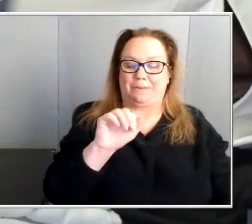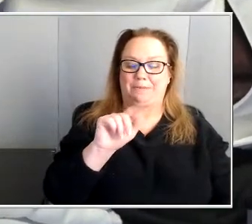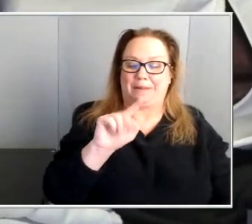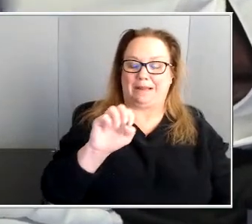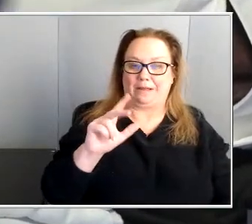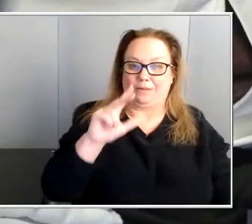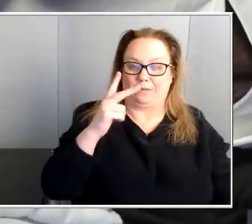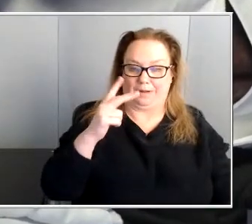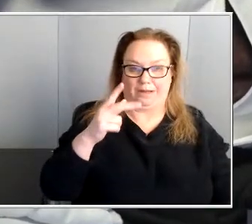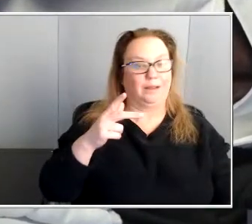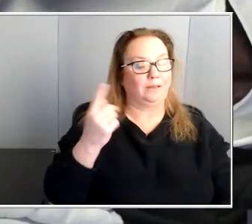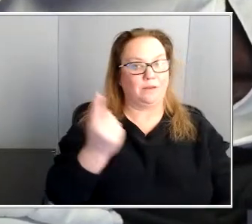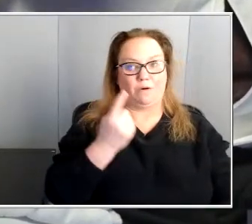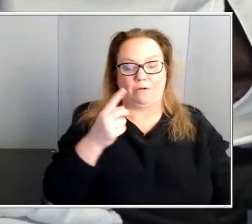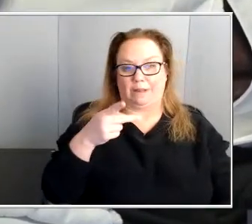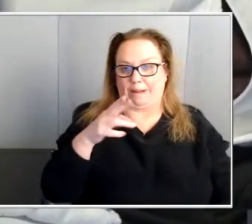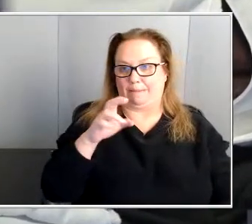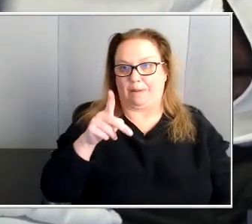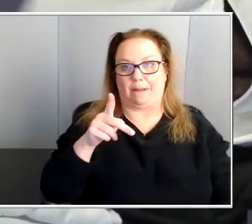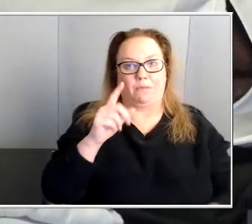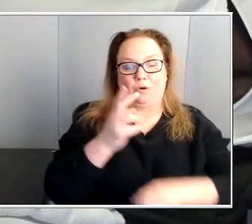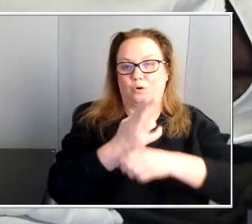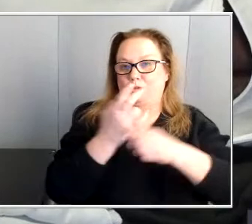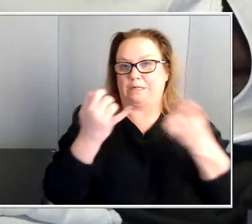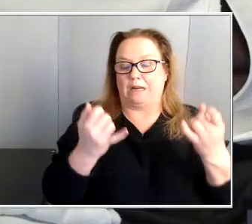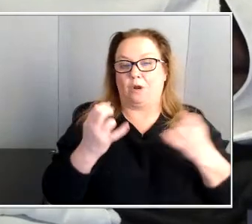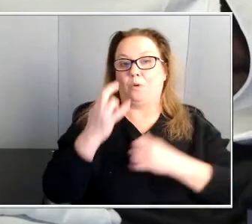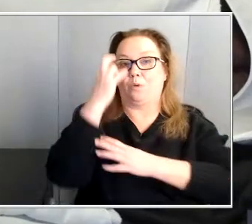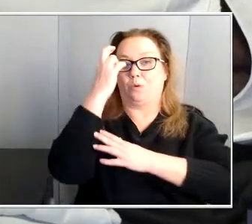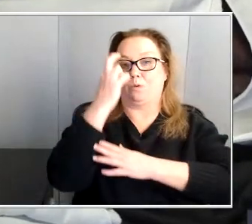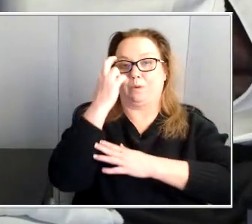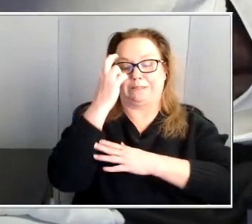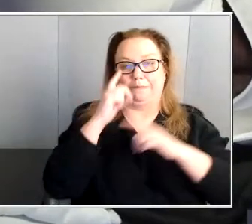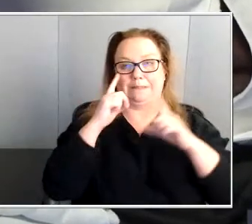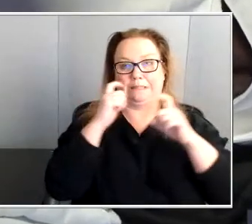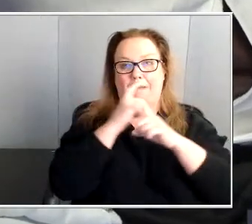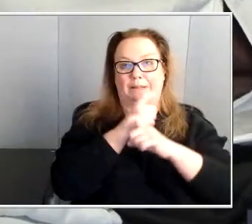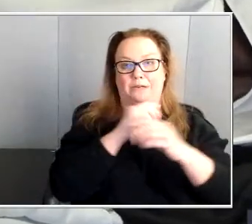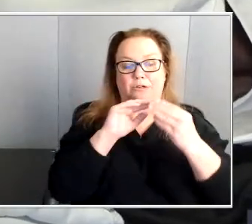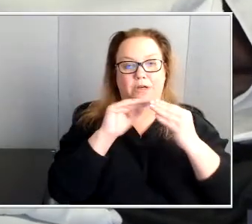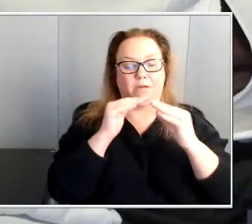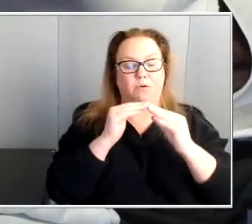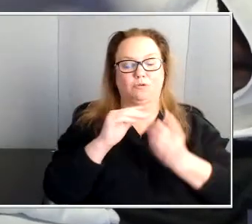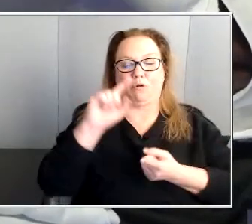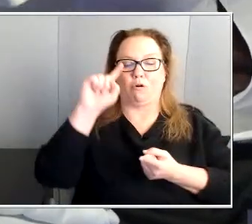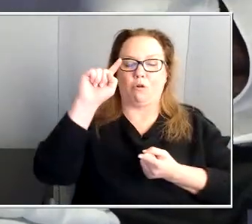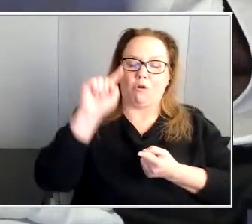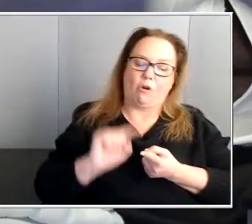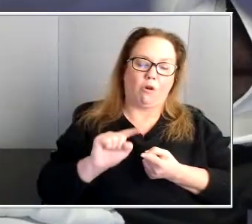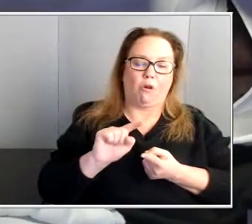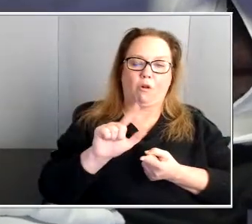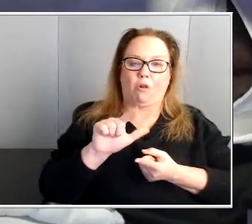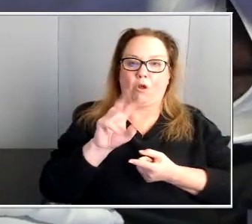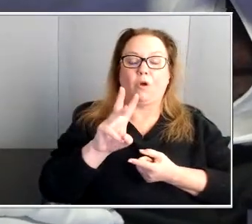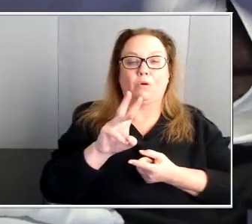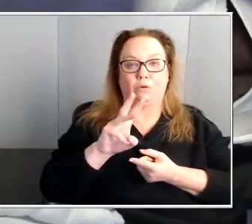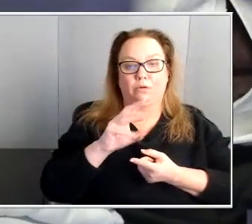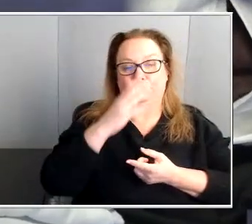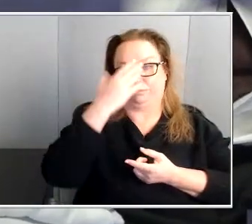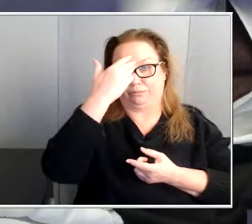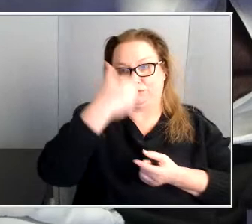in the market right now. The reason being complication rates are extremely low, especially stroke. So this is